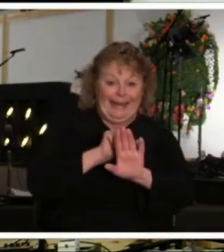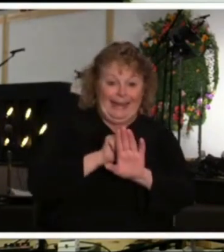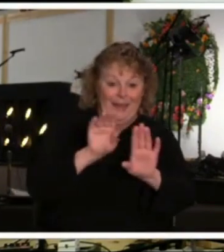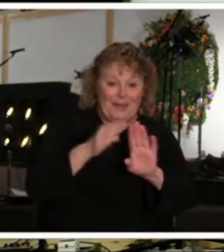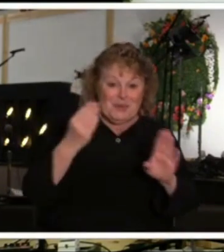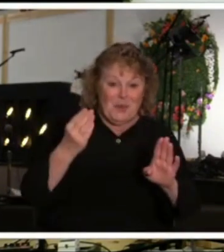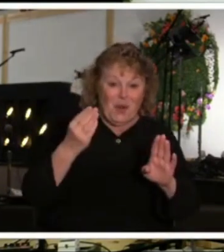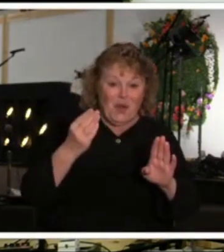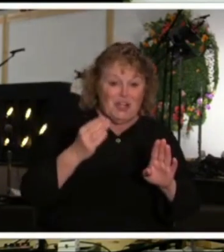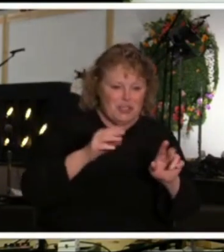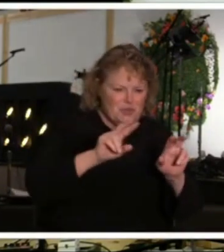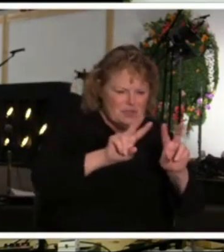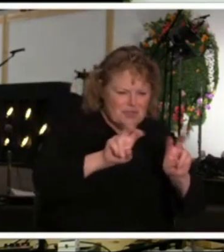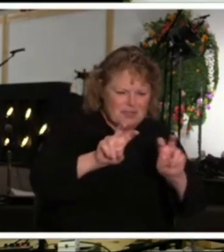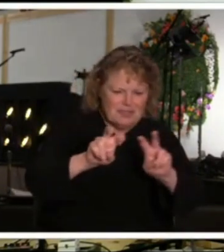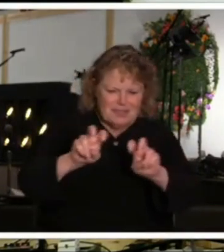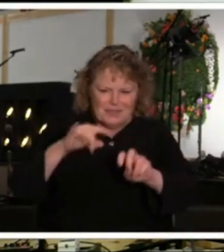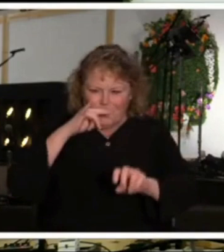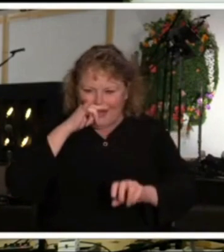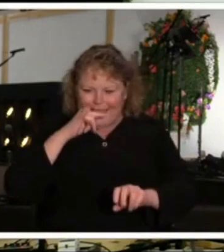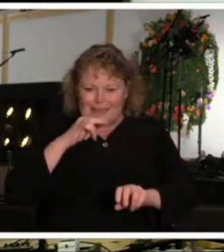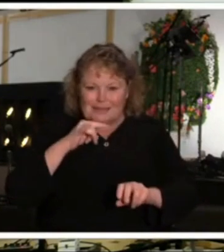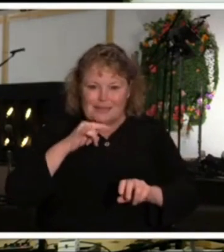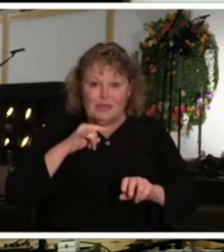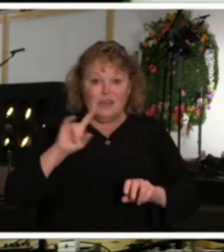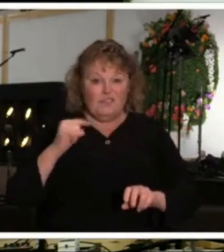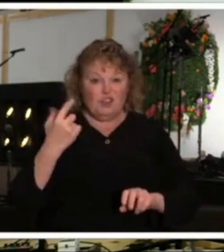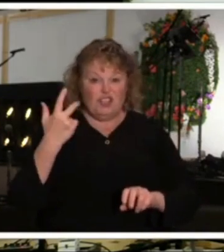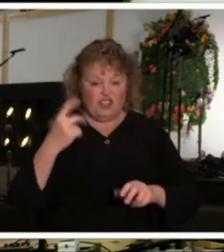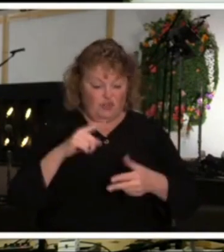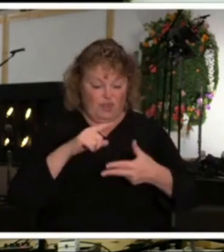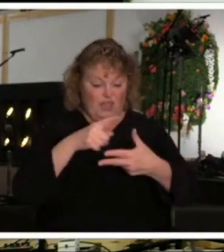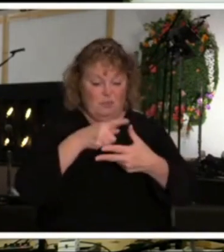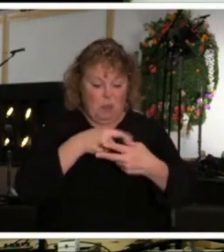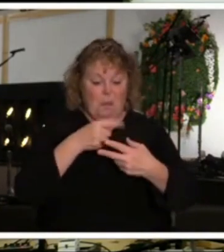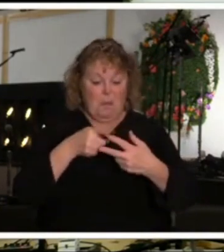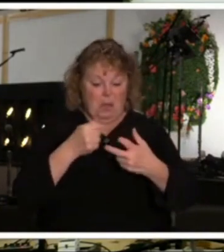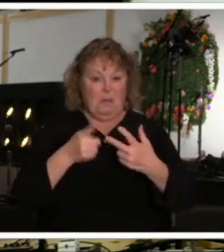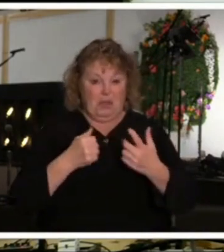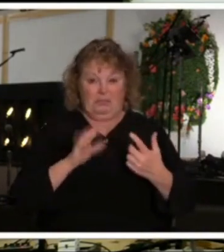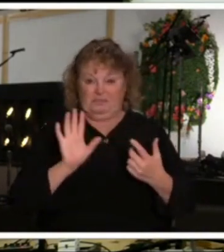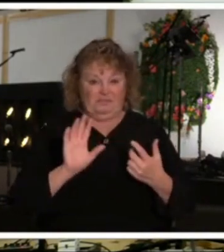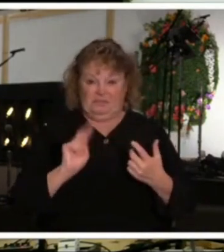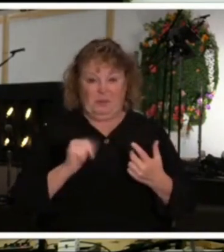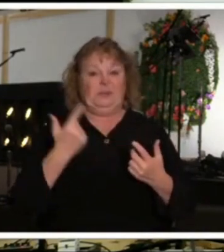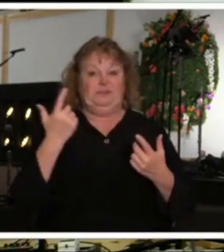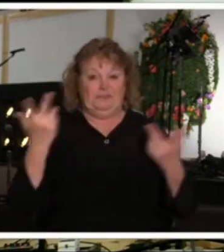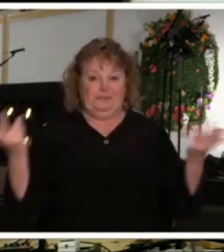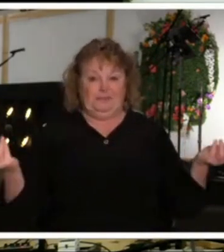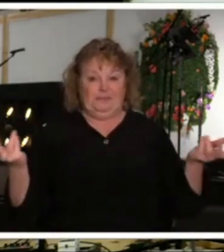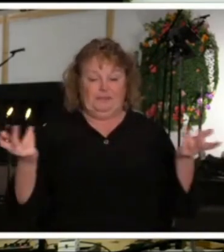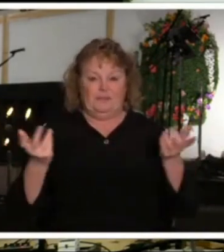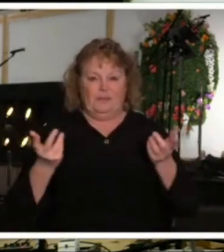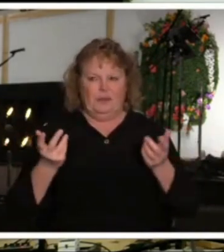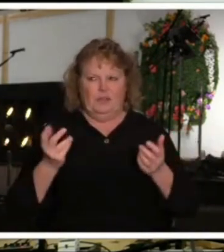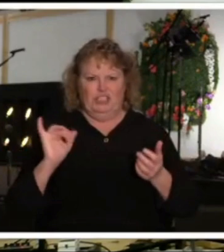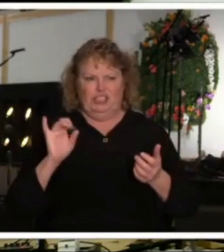children, and you got these kids, the first three don't make the cut. Oh, Jesse was like, oh, man, what's going